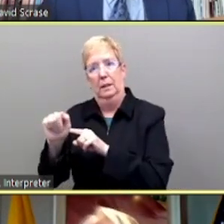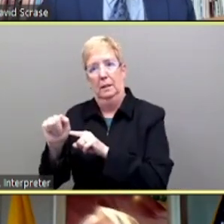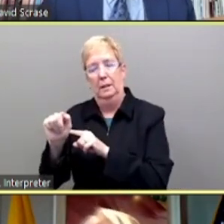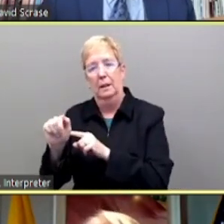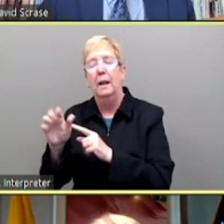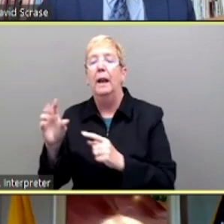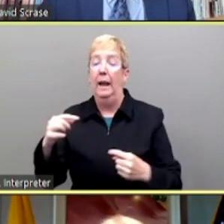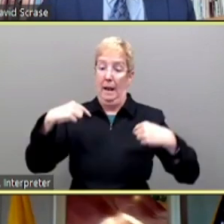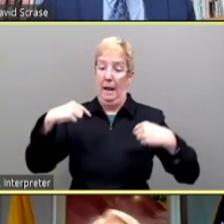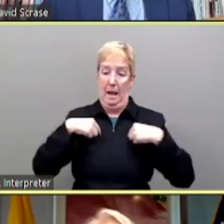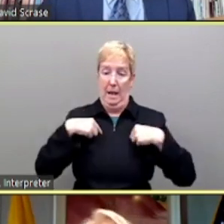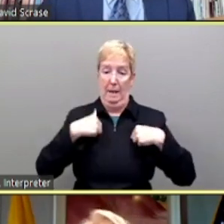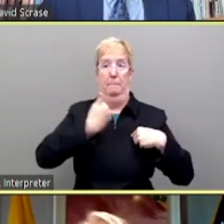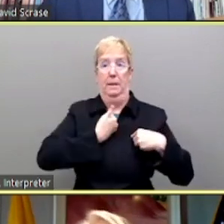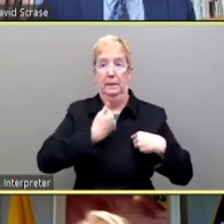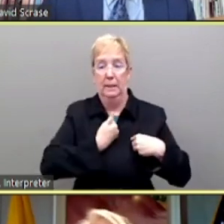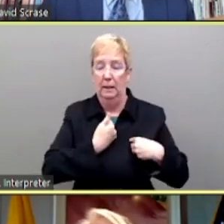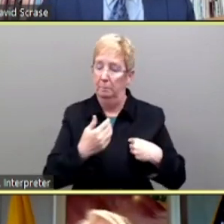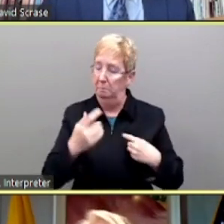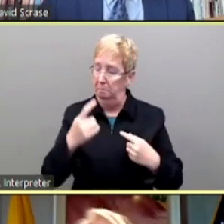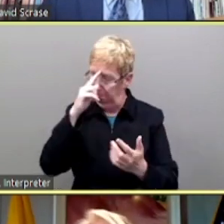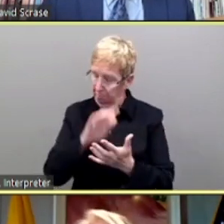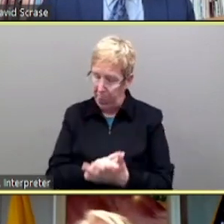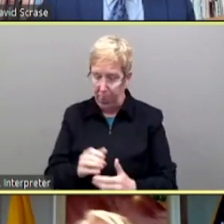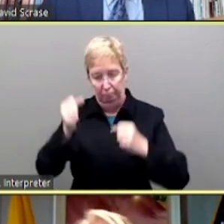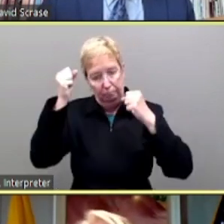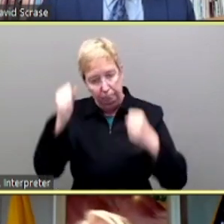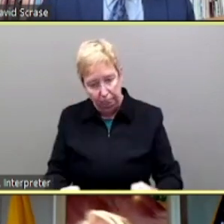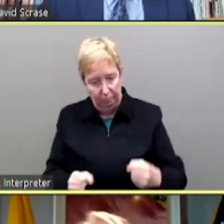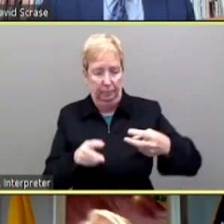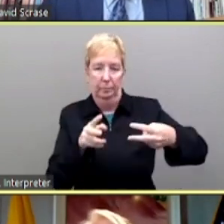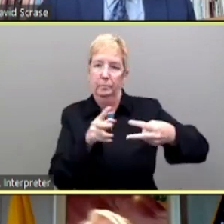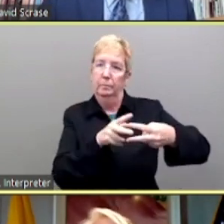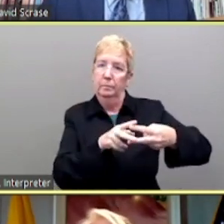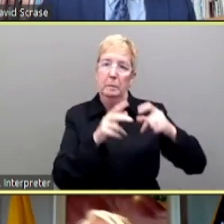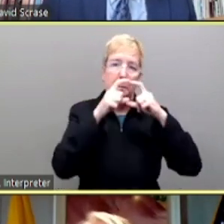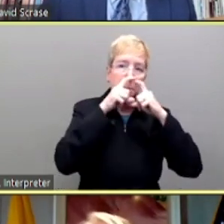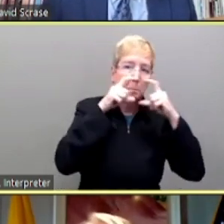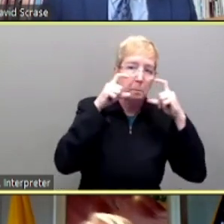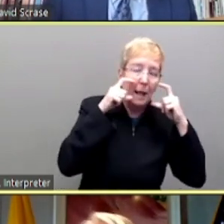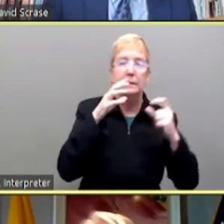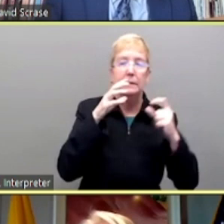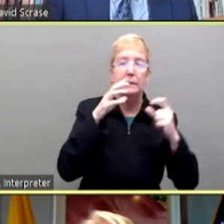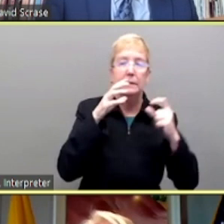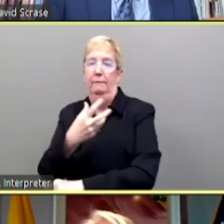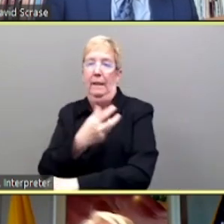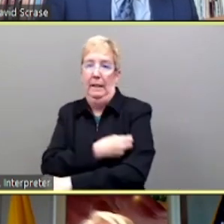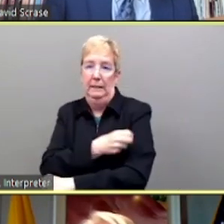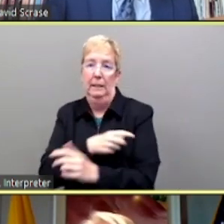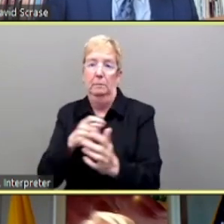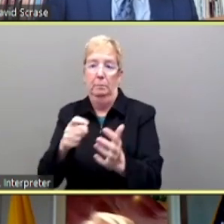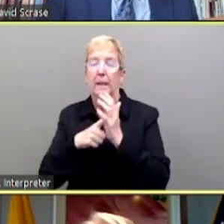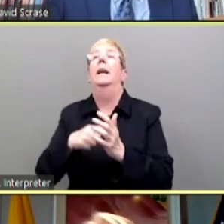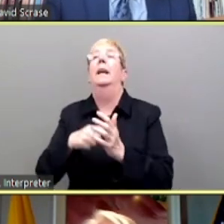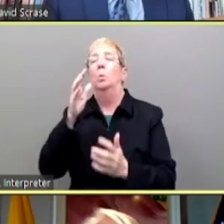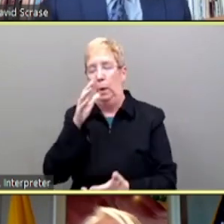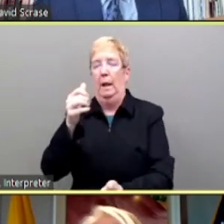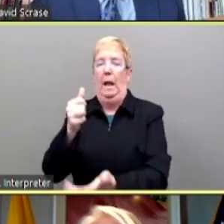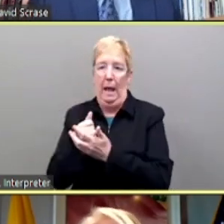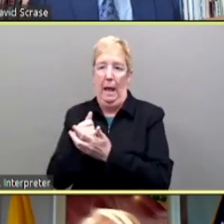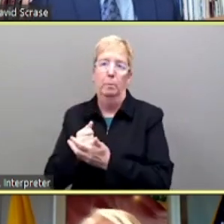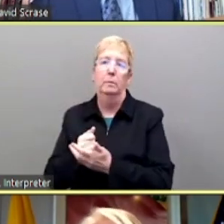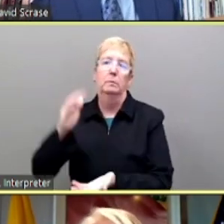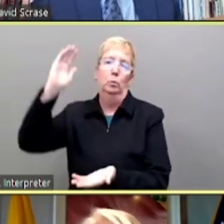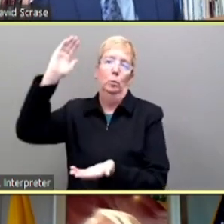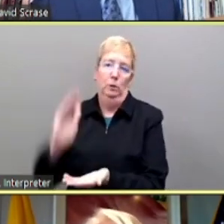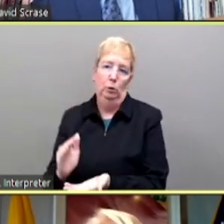unequivocally believe that these two actions will go a long way towards doing just that. Thank